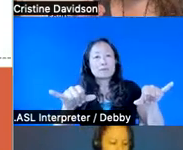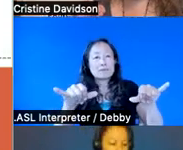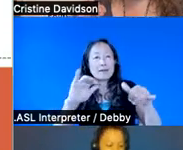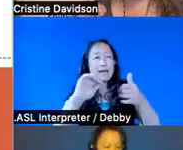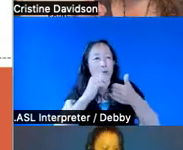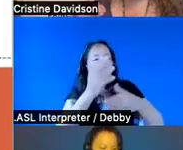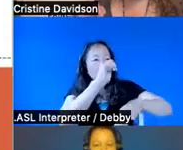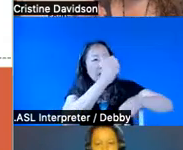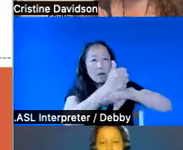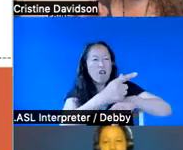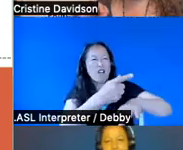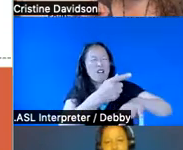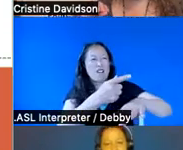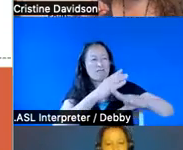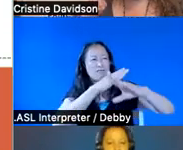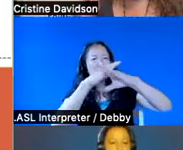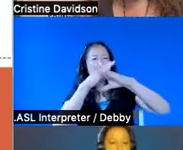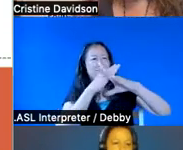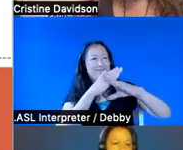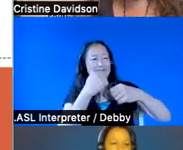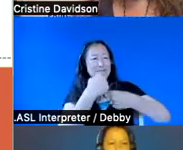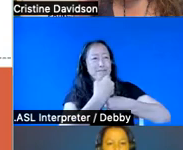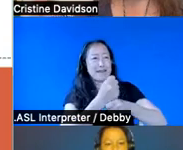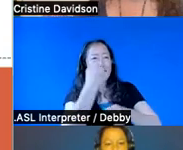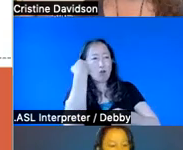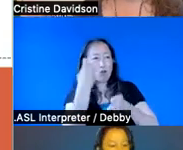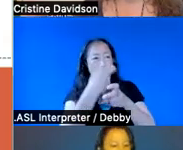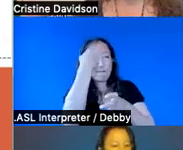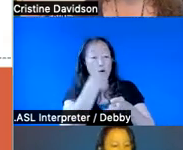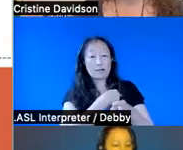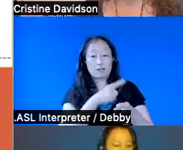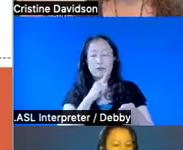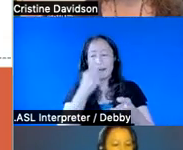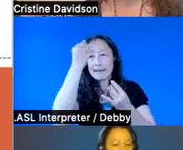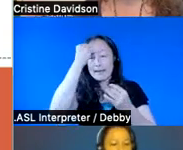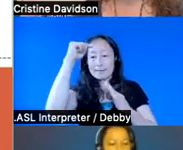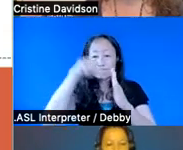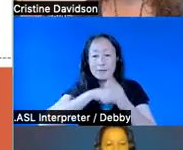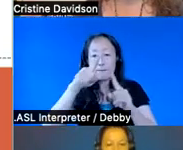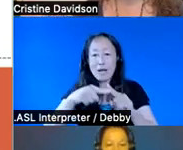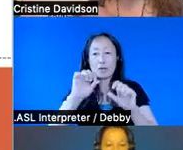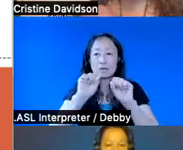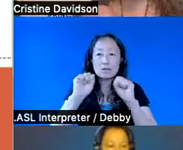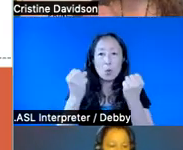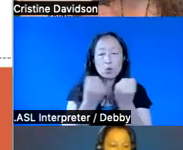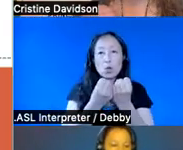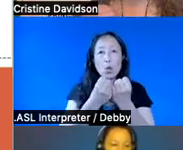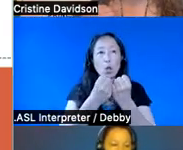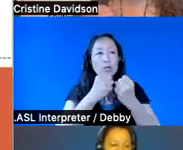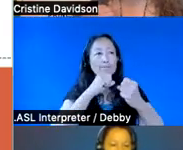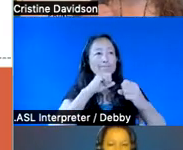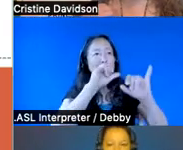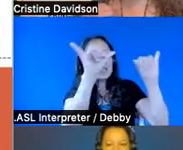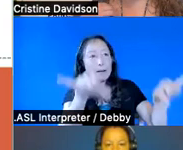digging into the social constructs that we have in our communities, right? My advocacy